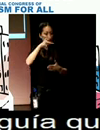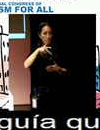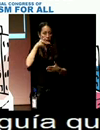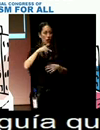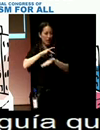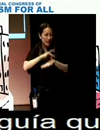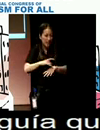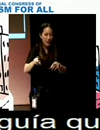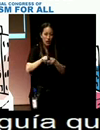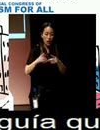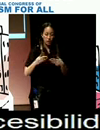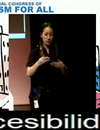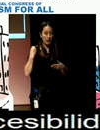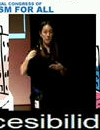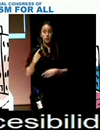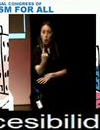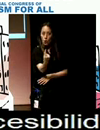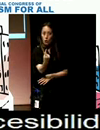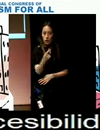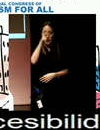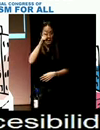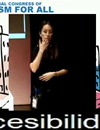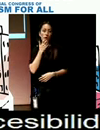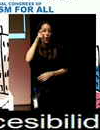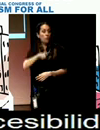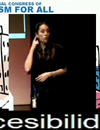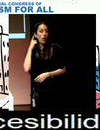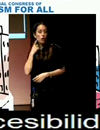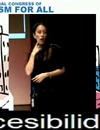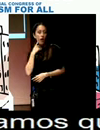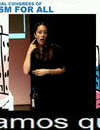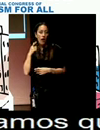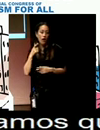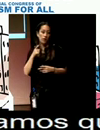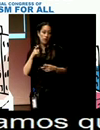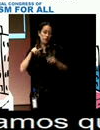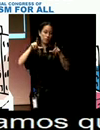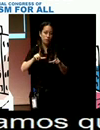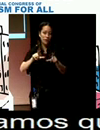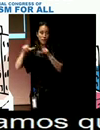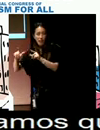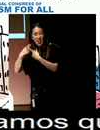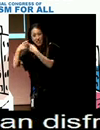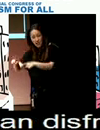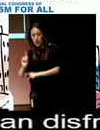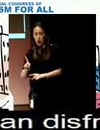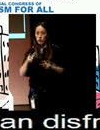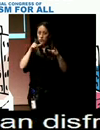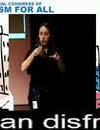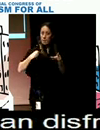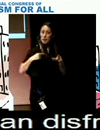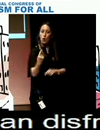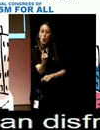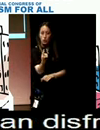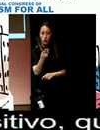so that everybody could be able to enjoy it. We wanted deaf people to use the same device as